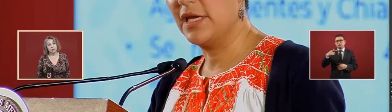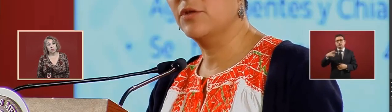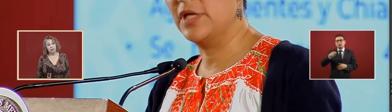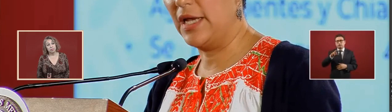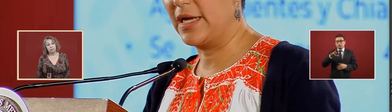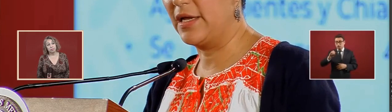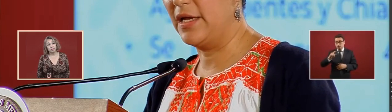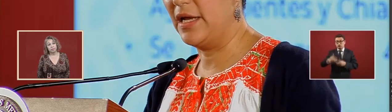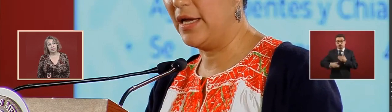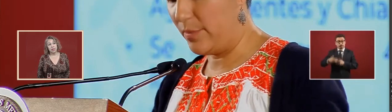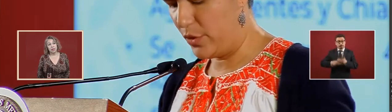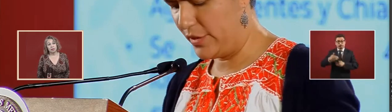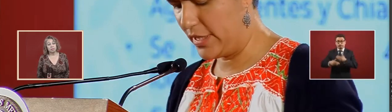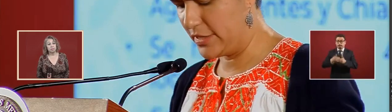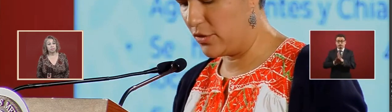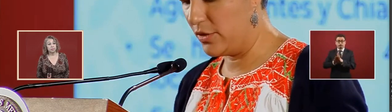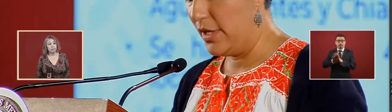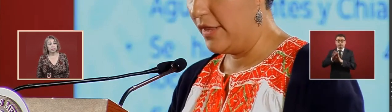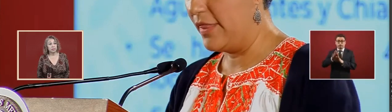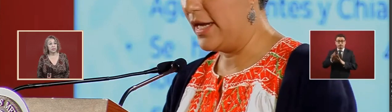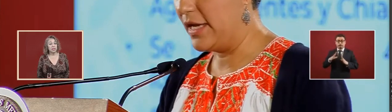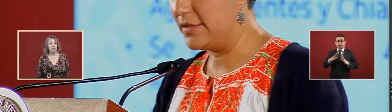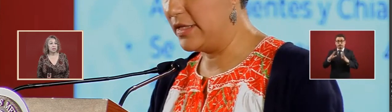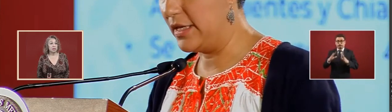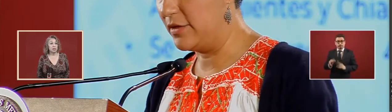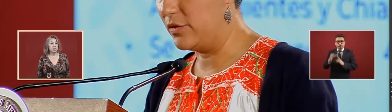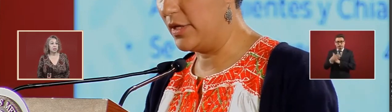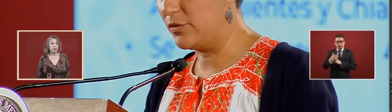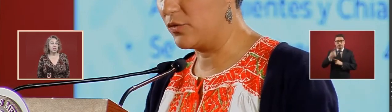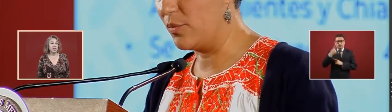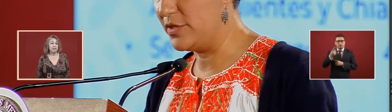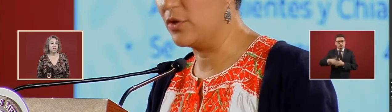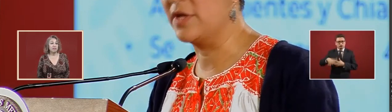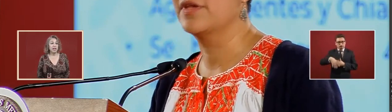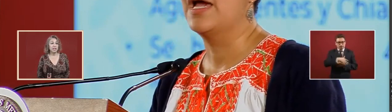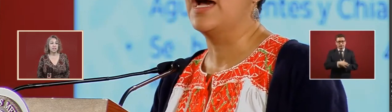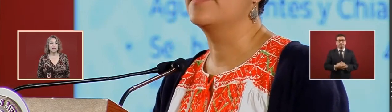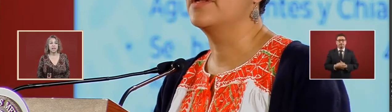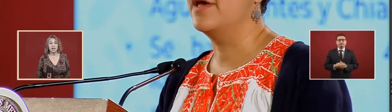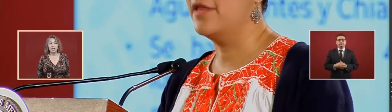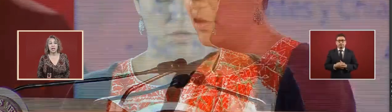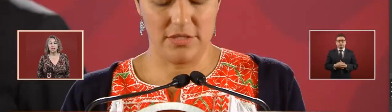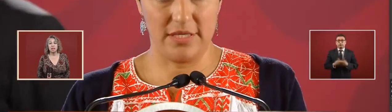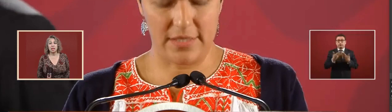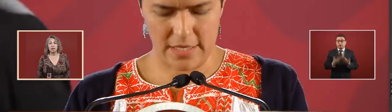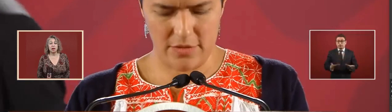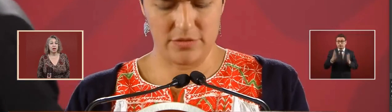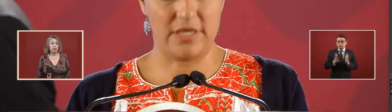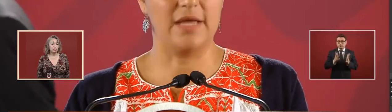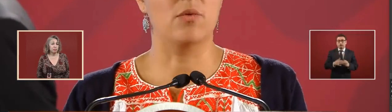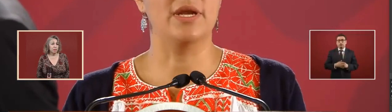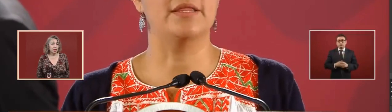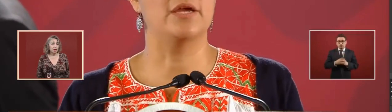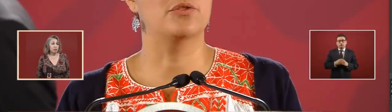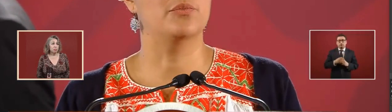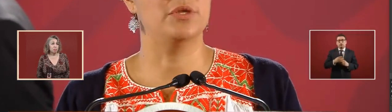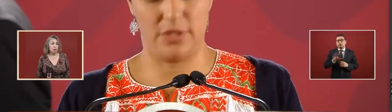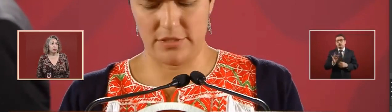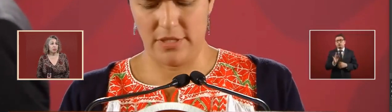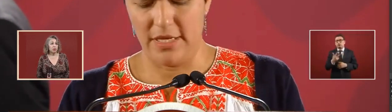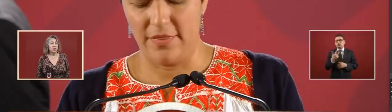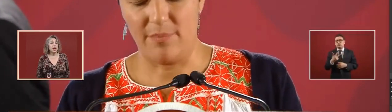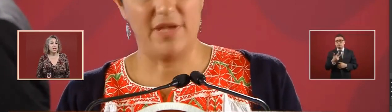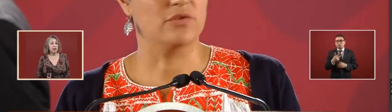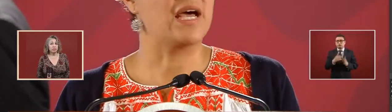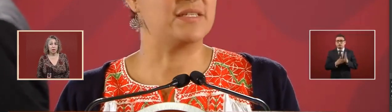Bastante avanzados en la crea, en la pronta creación de las de and sus and they've comisiones. Advanced hasta el día de hoy the, se han entregado cerca de 48